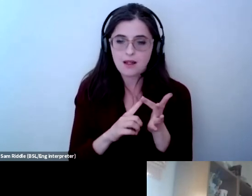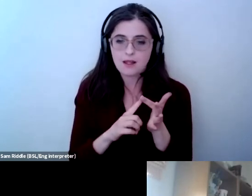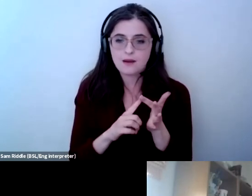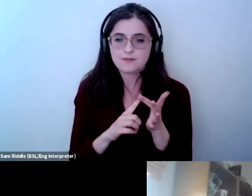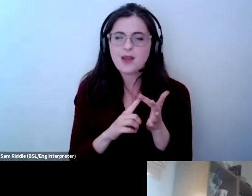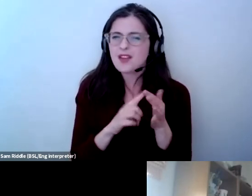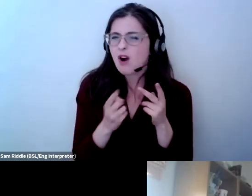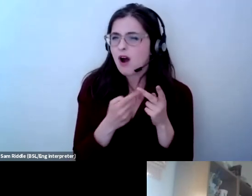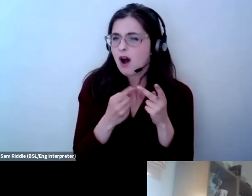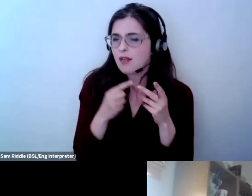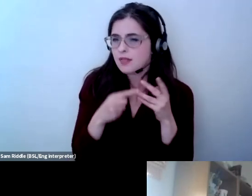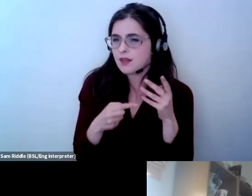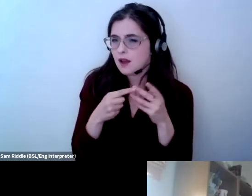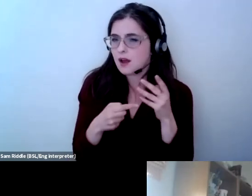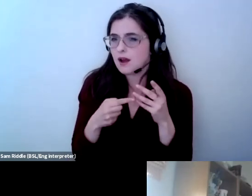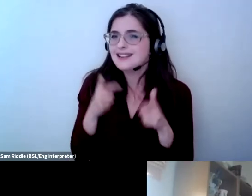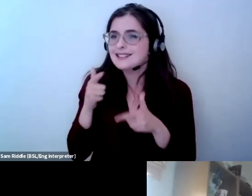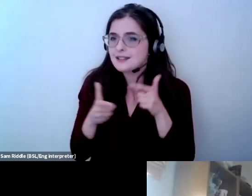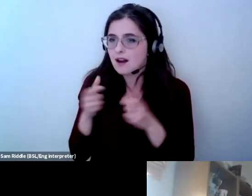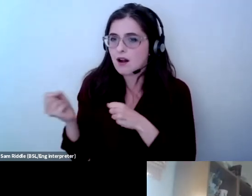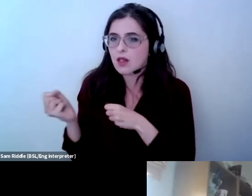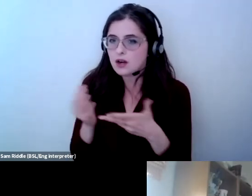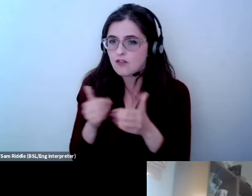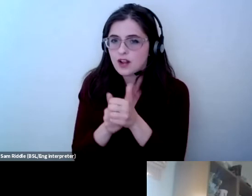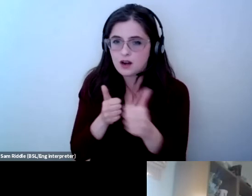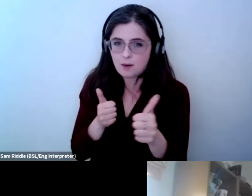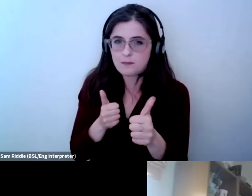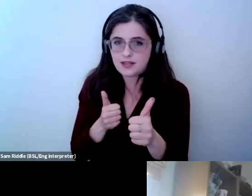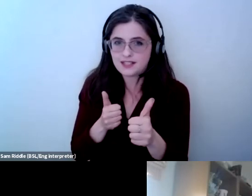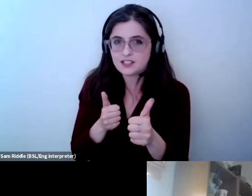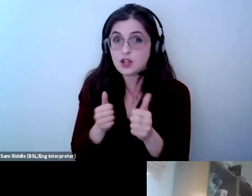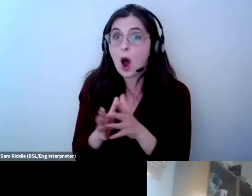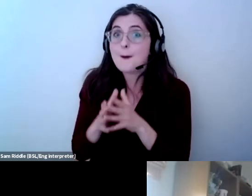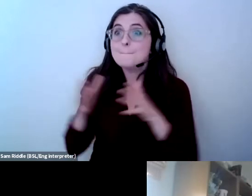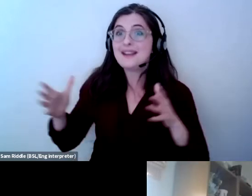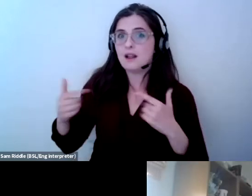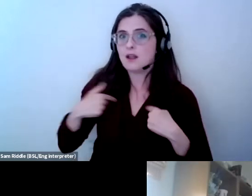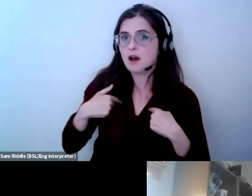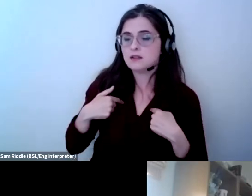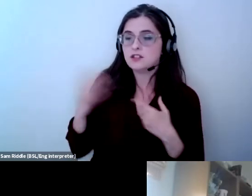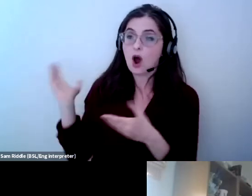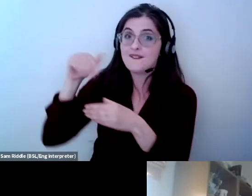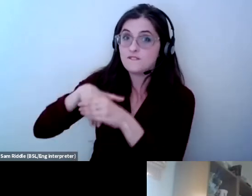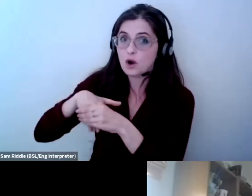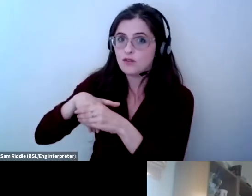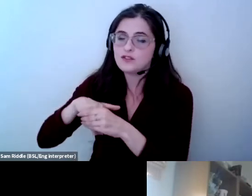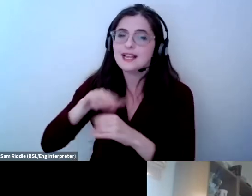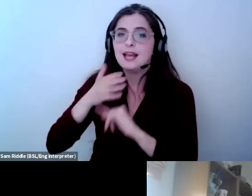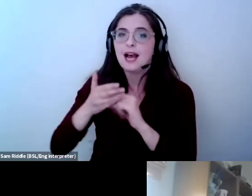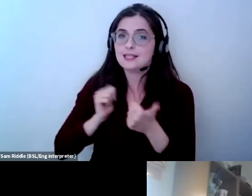there are a couple of other cycle courier companies that are much bigger than ourselves that are involved in that last